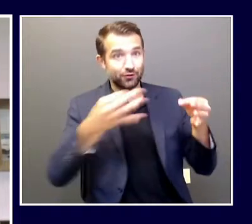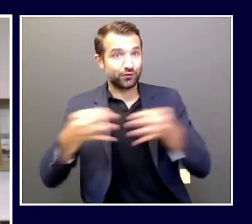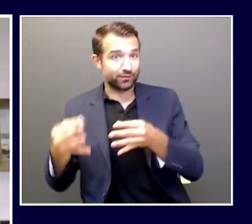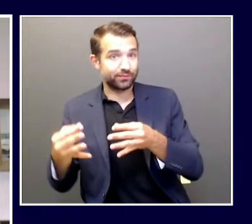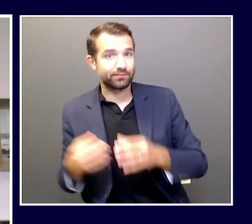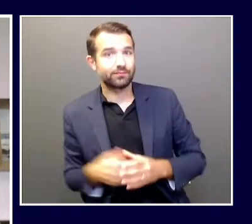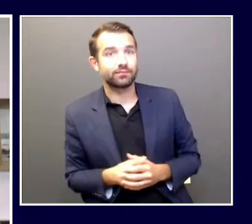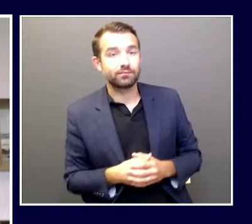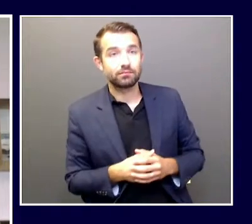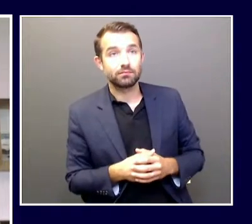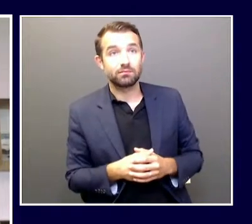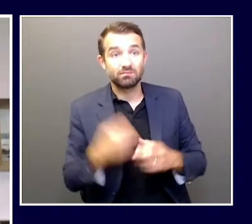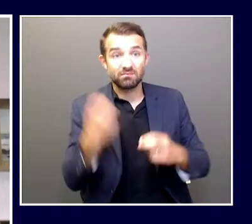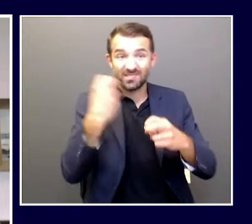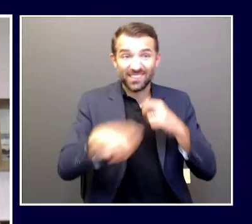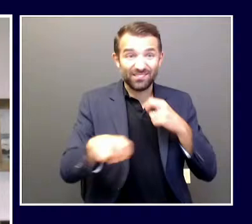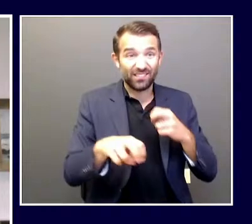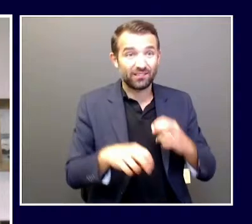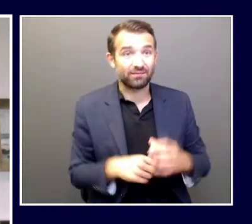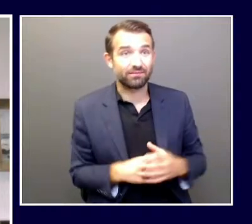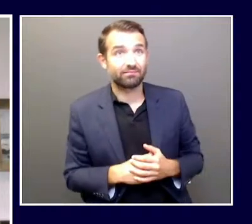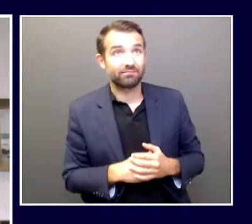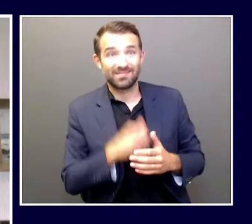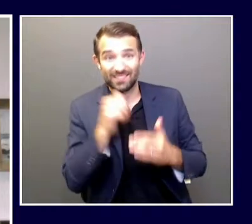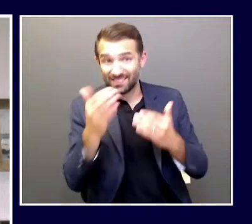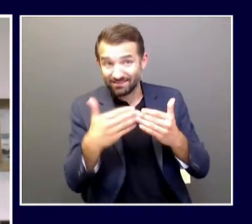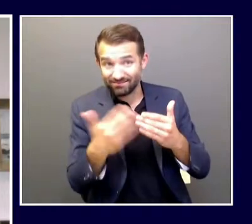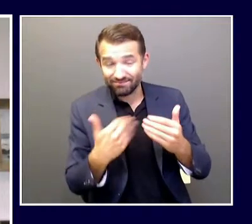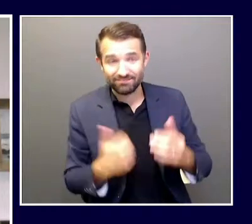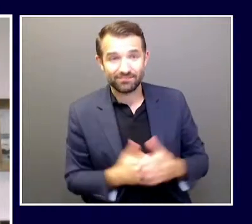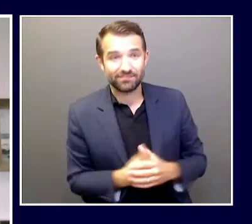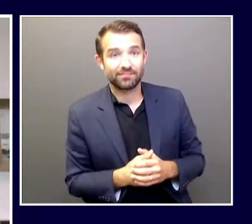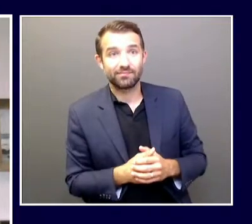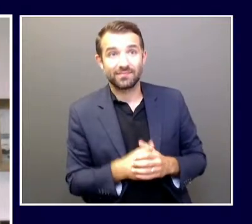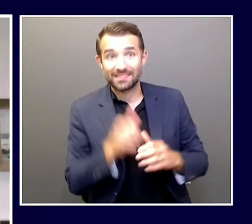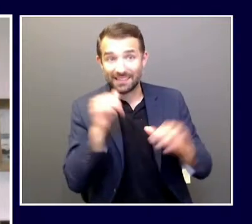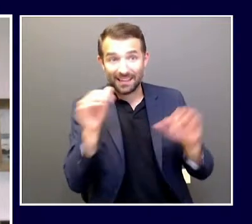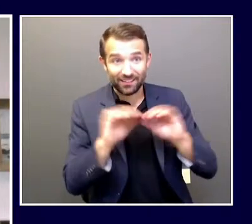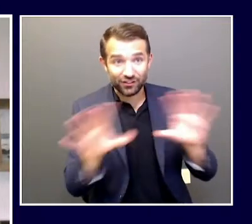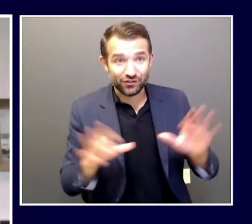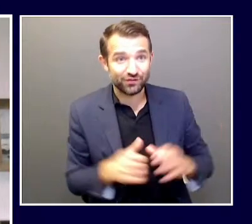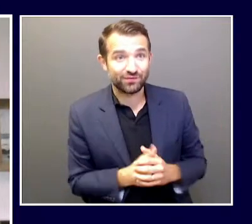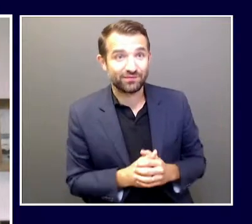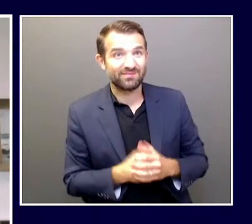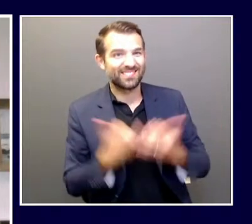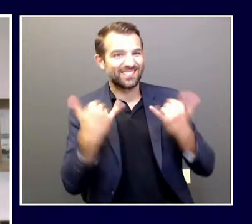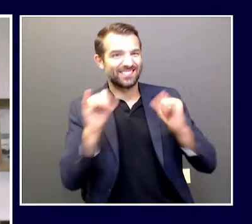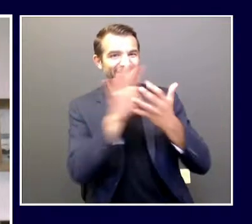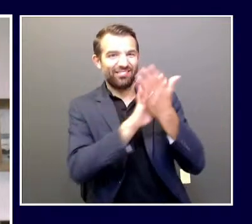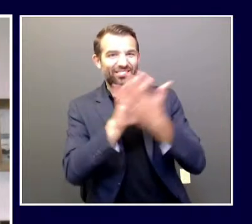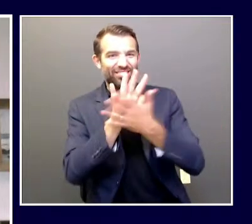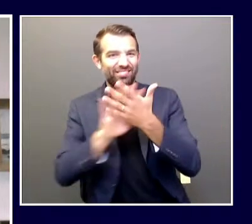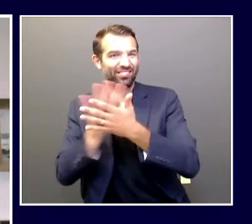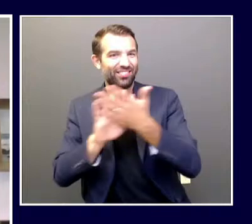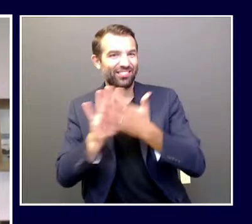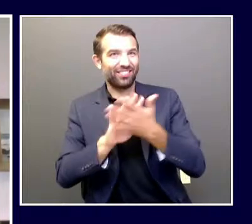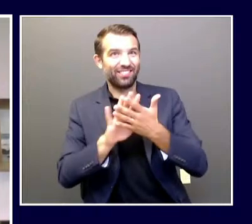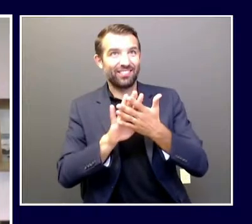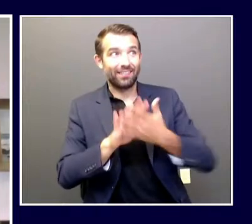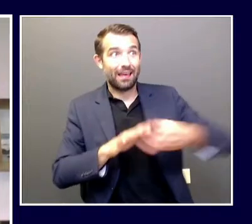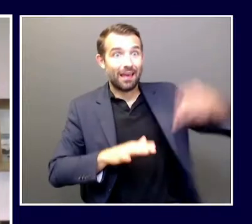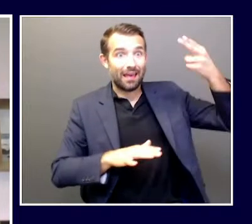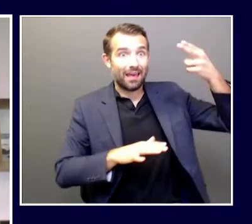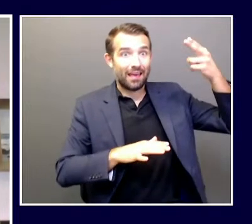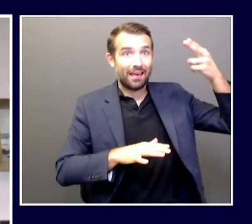not easy. It's not a quantitative point scale that you can assign points to different activities and know whether it's a green light, a yellow light, or a red